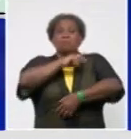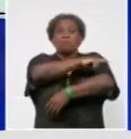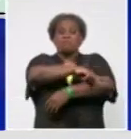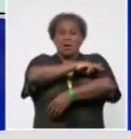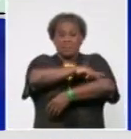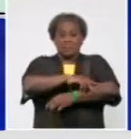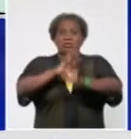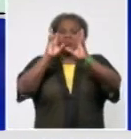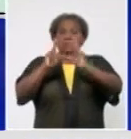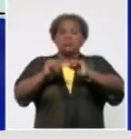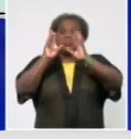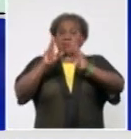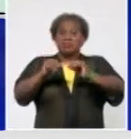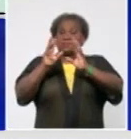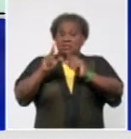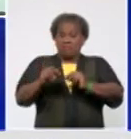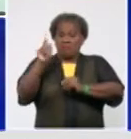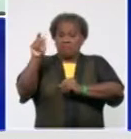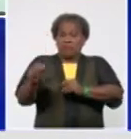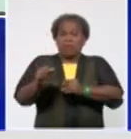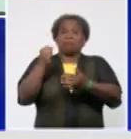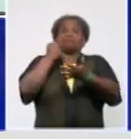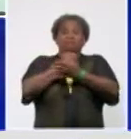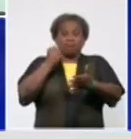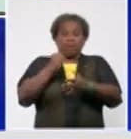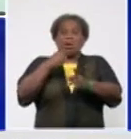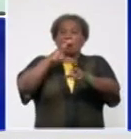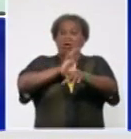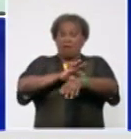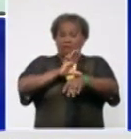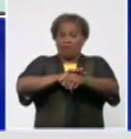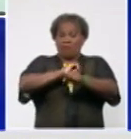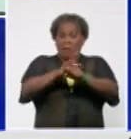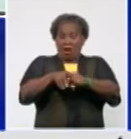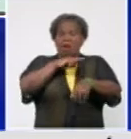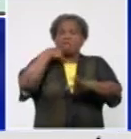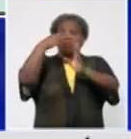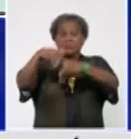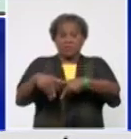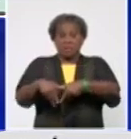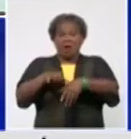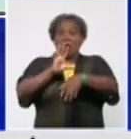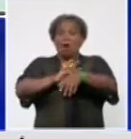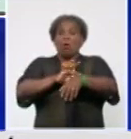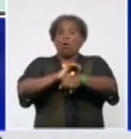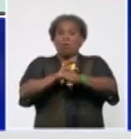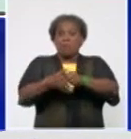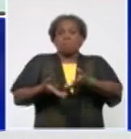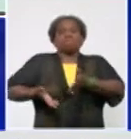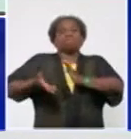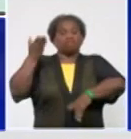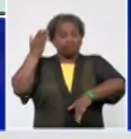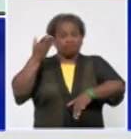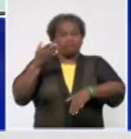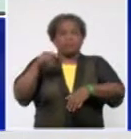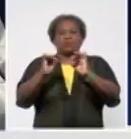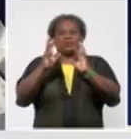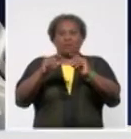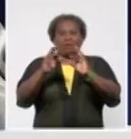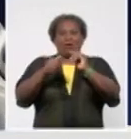9.59%. At the bottom of the picture, we see Cuba's position with a mortality rate of 2.32%.